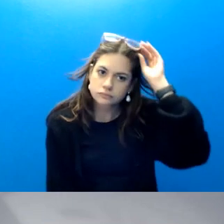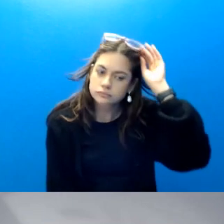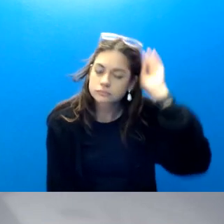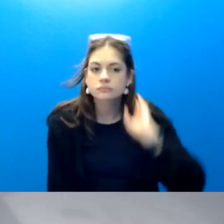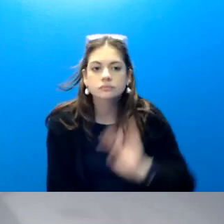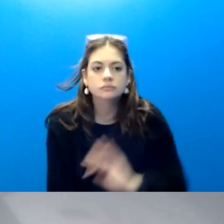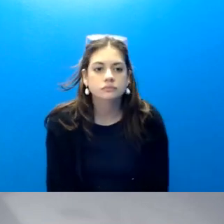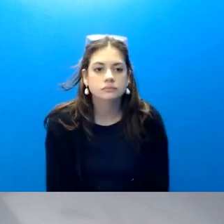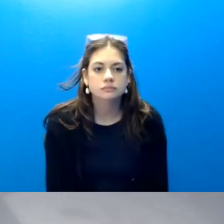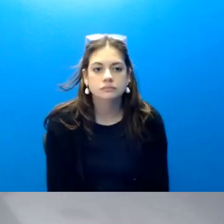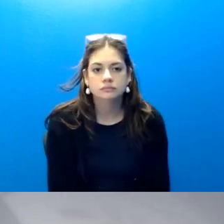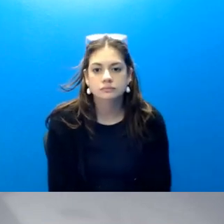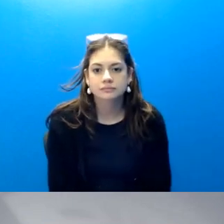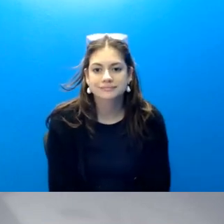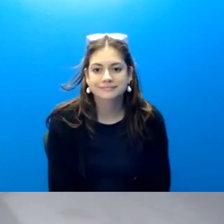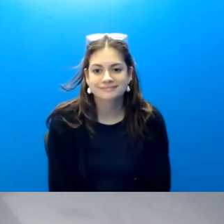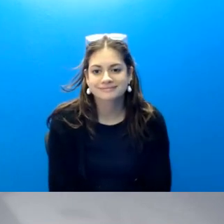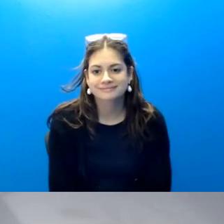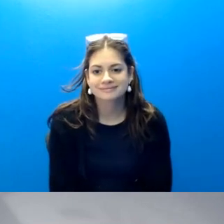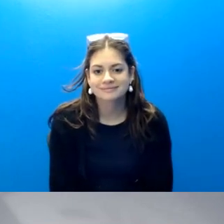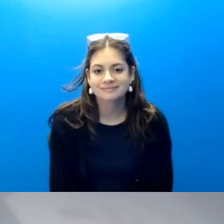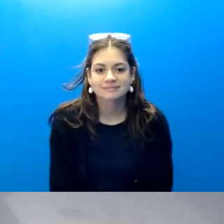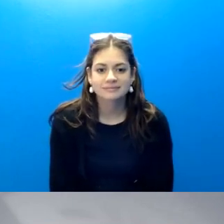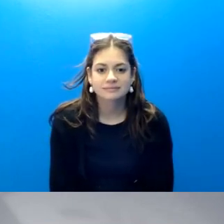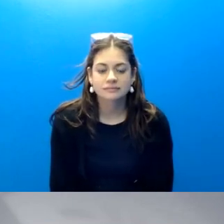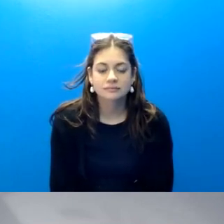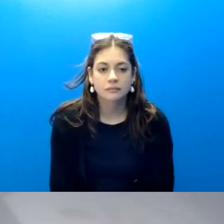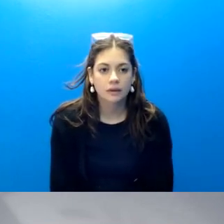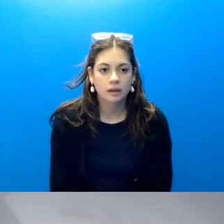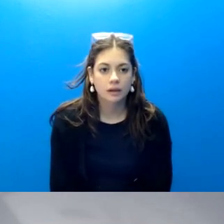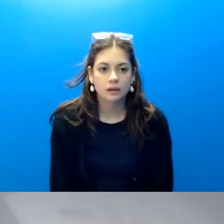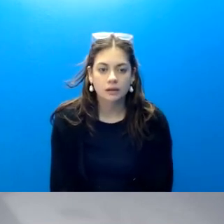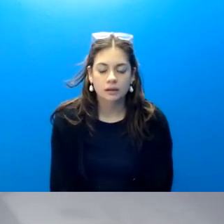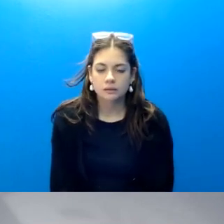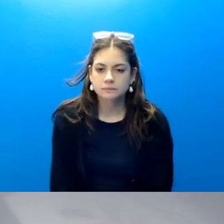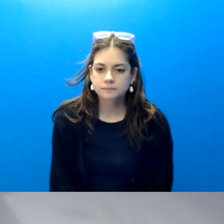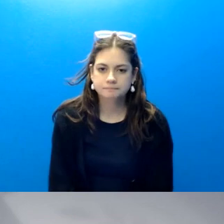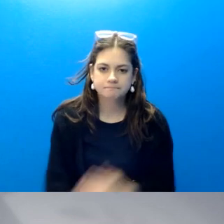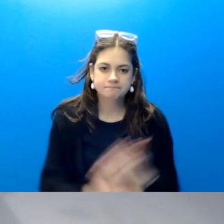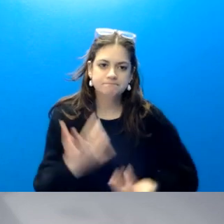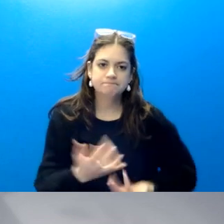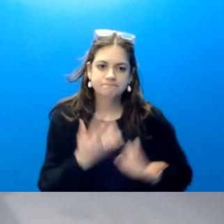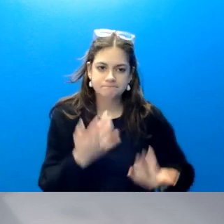It is not wanting to load for me, sorry.